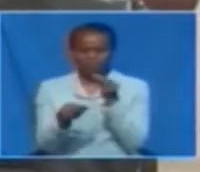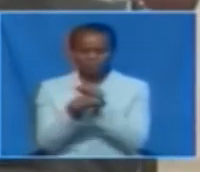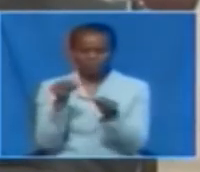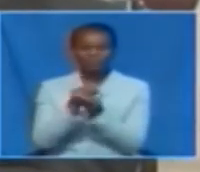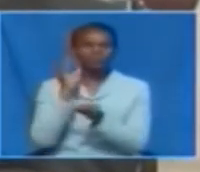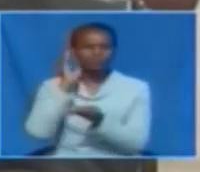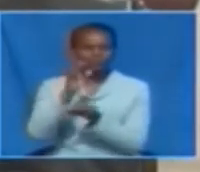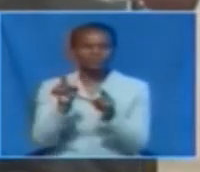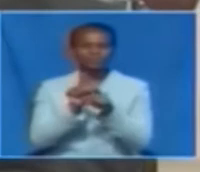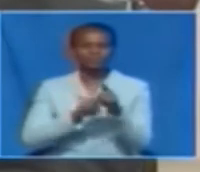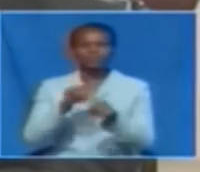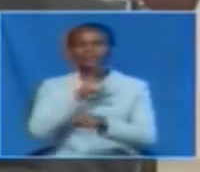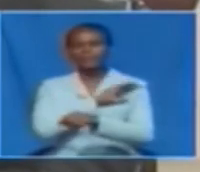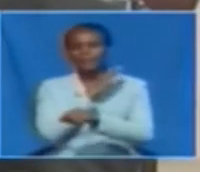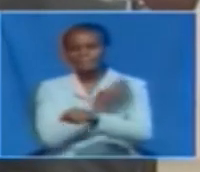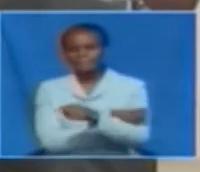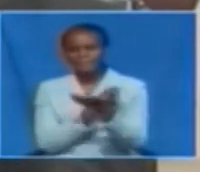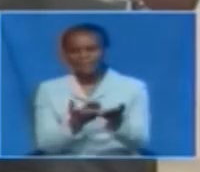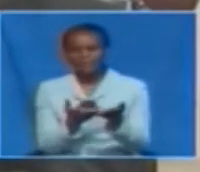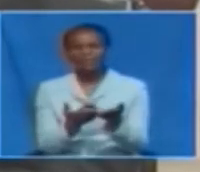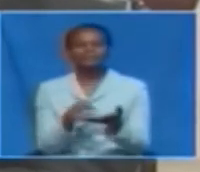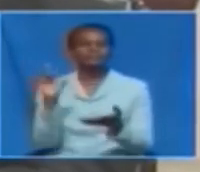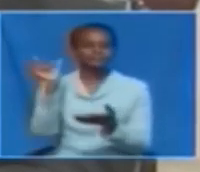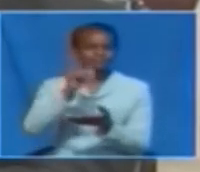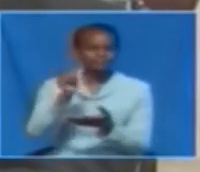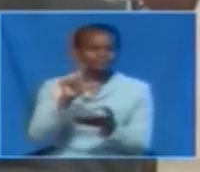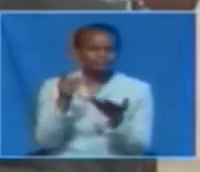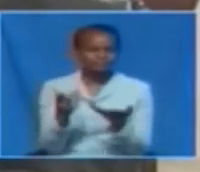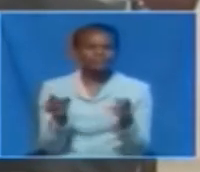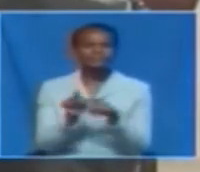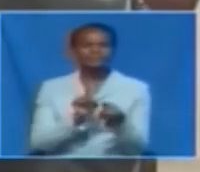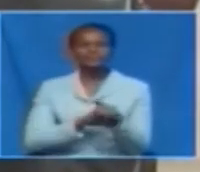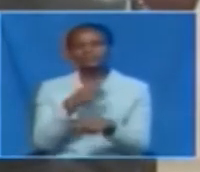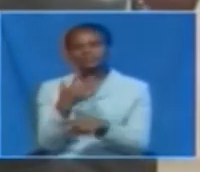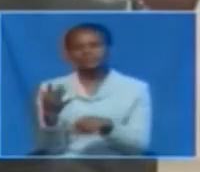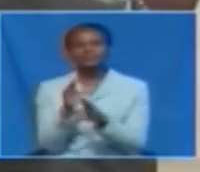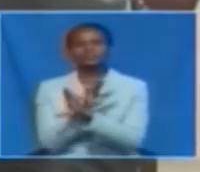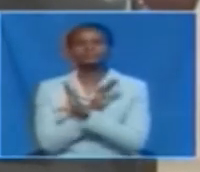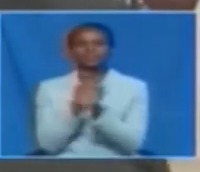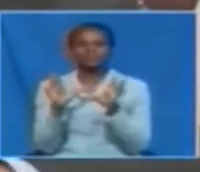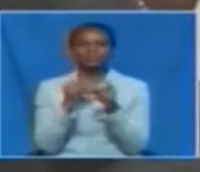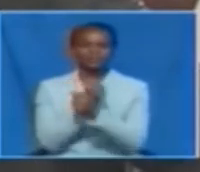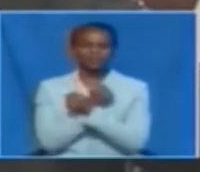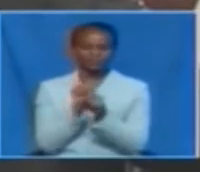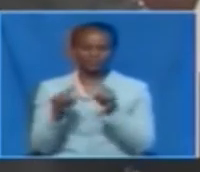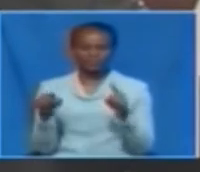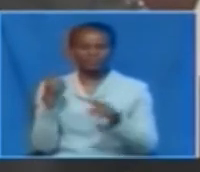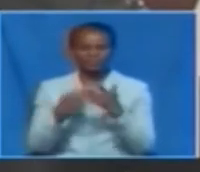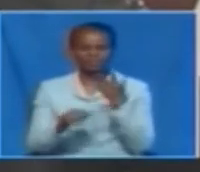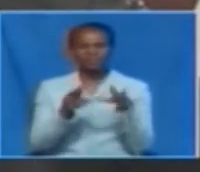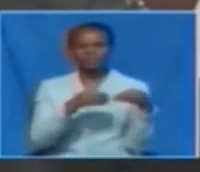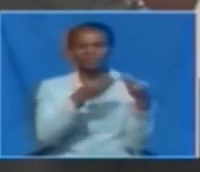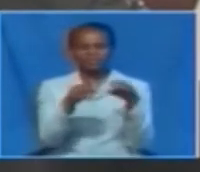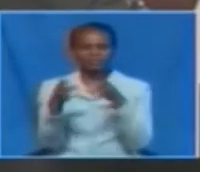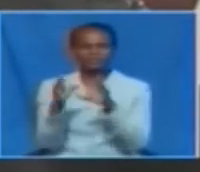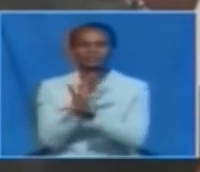partnership our strengths, the beauties of MMD, and those things Zambians liked, but get rid of those things that